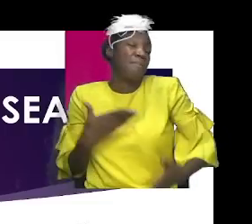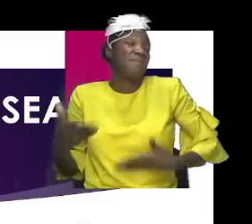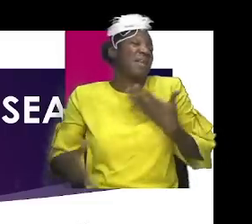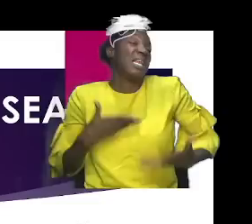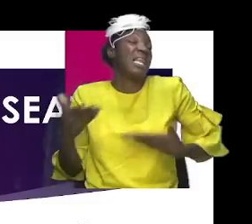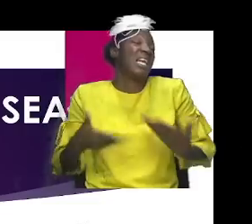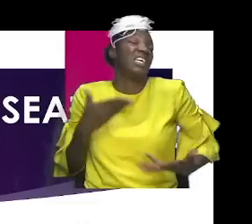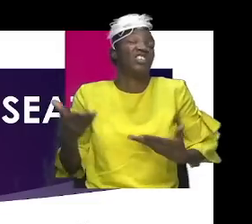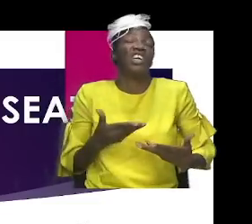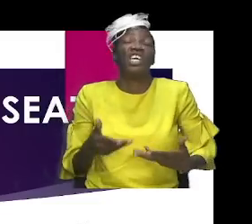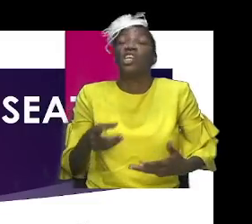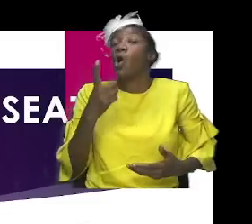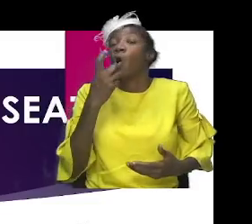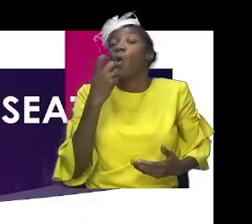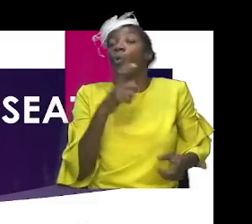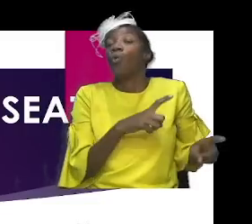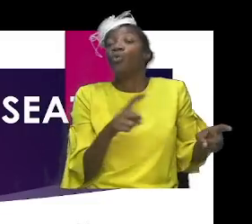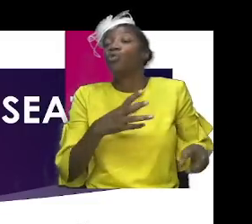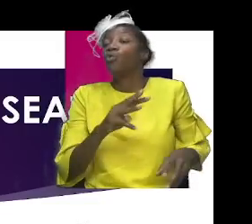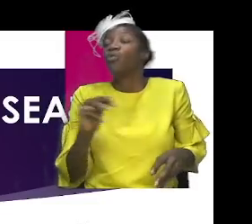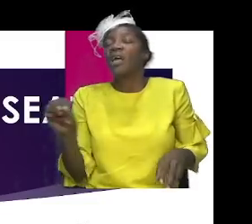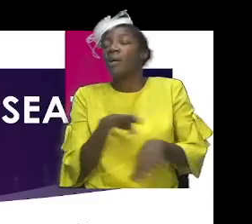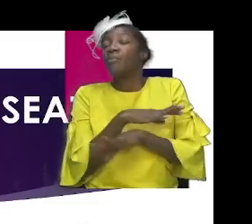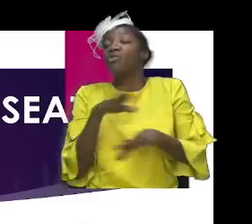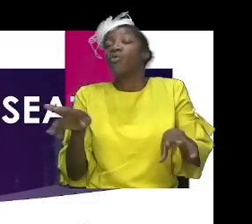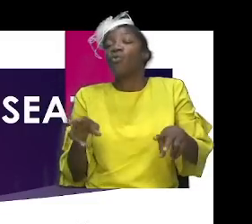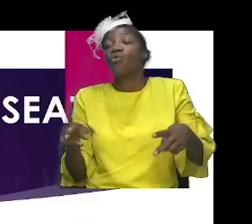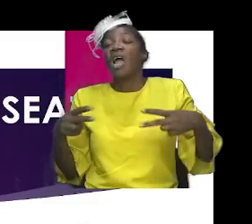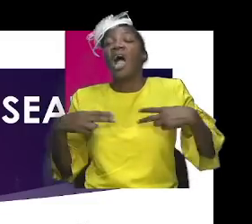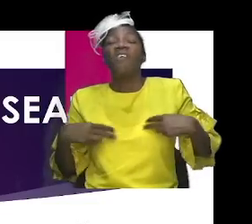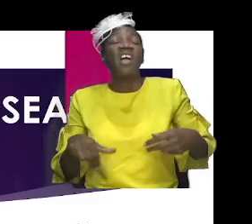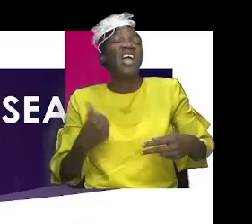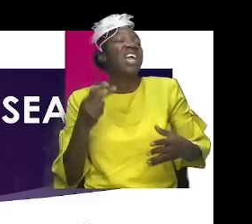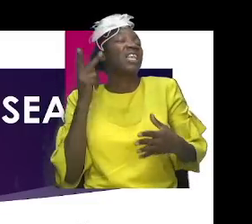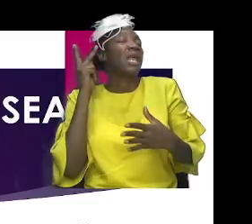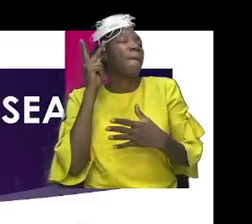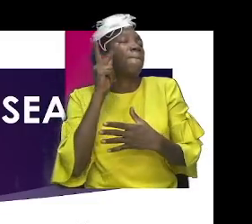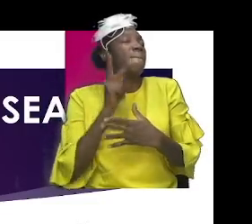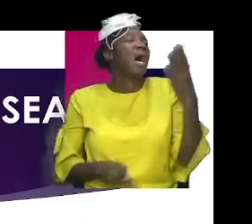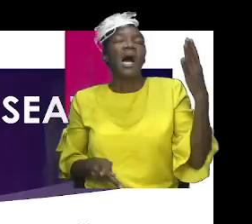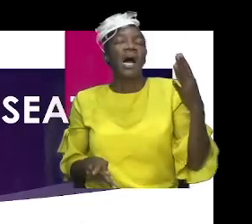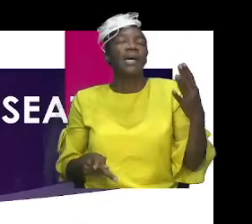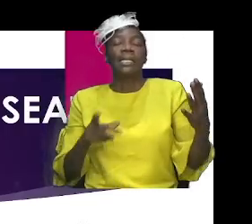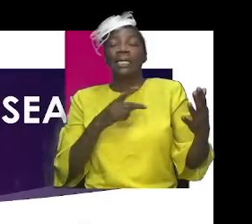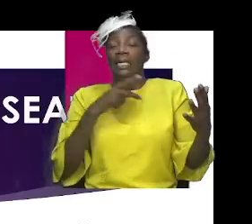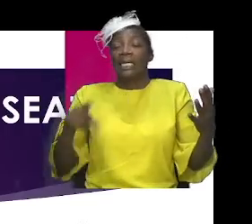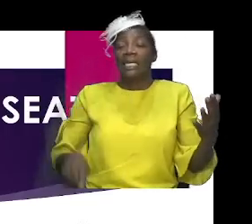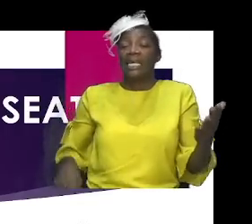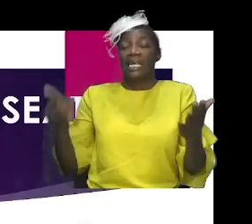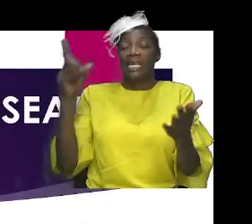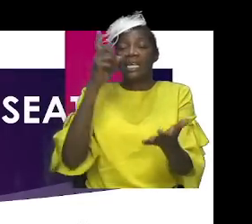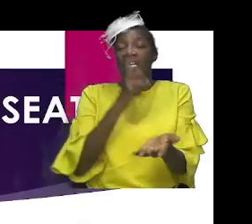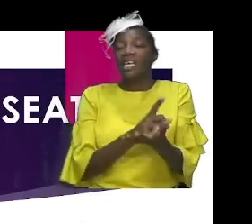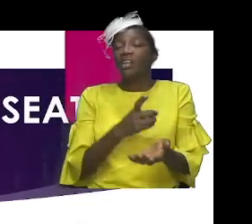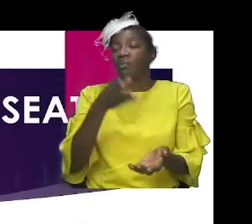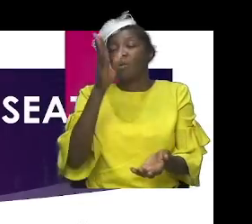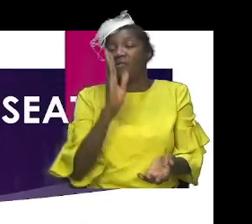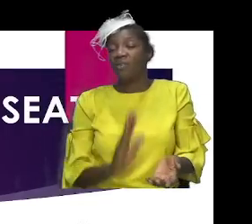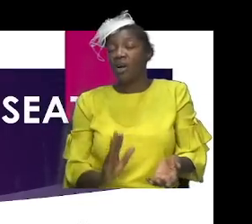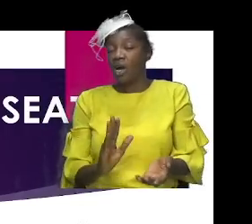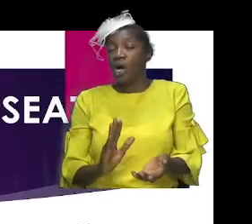that do them will not have any part in the kingdom of God. In fact, they will be